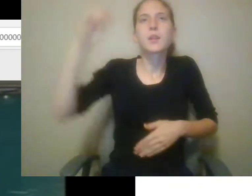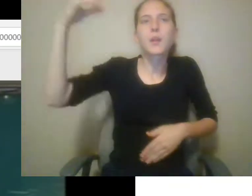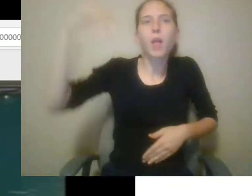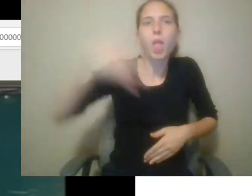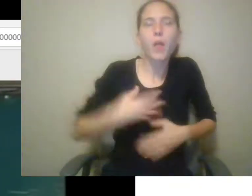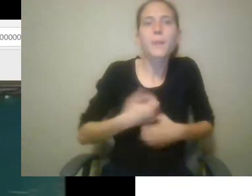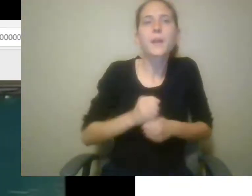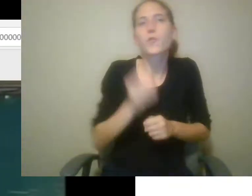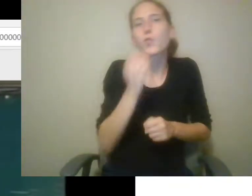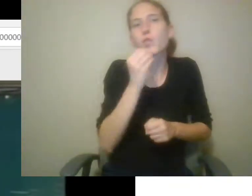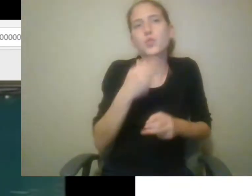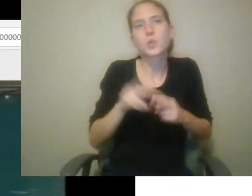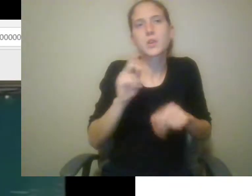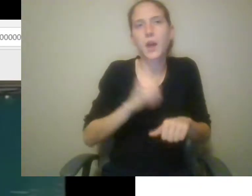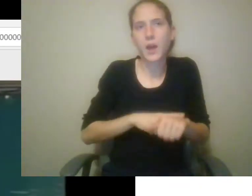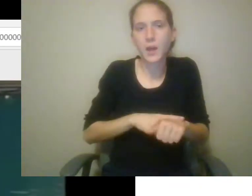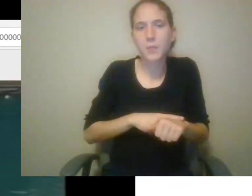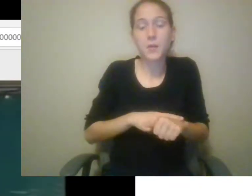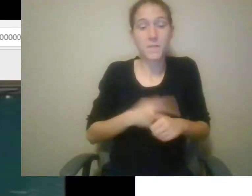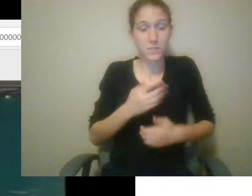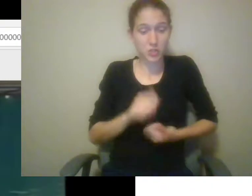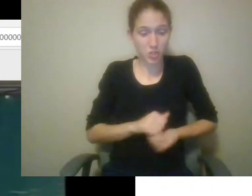can't make chloroplast to have them to use.